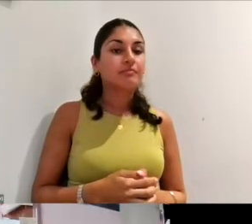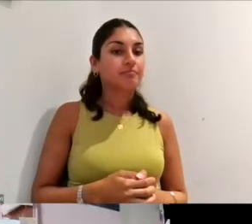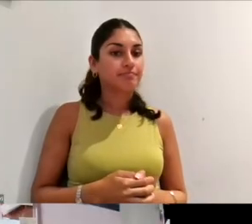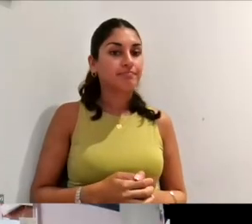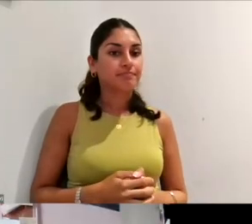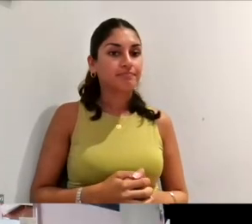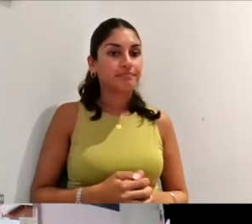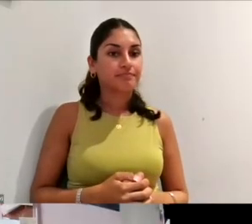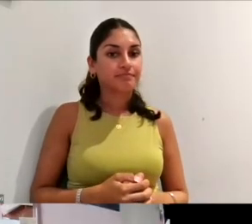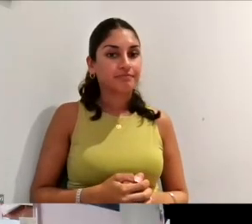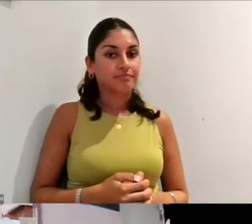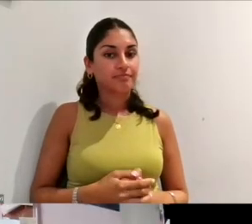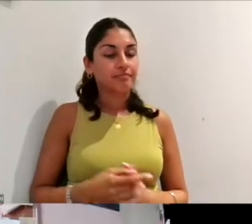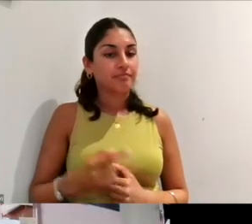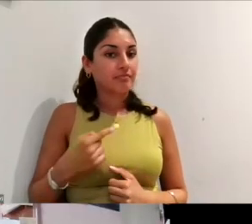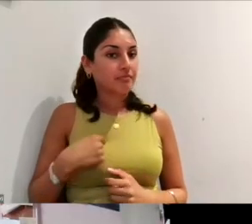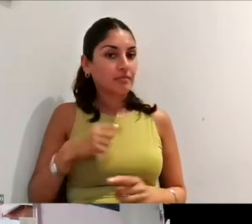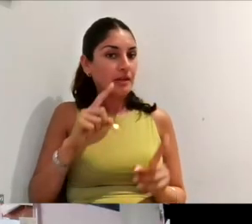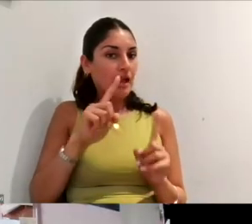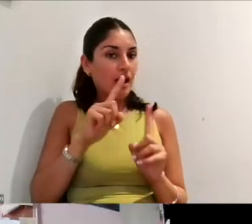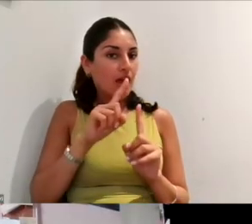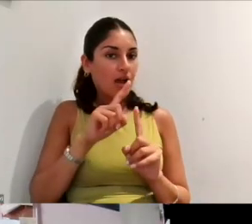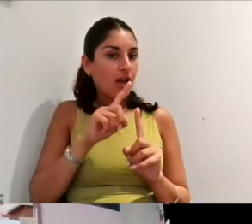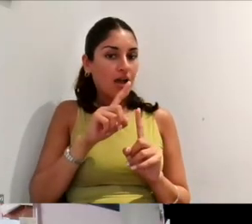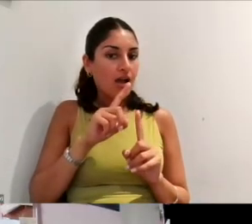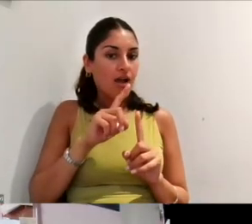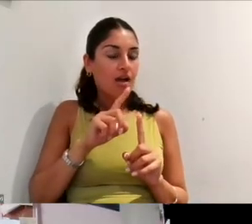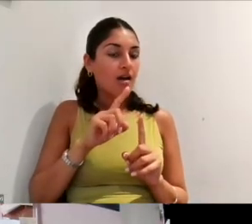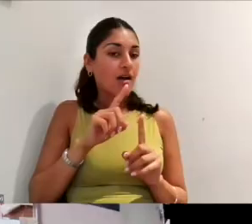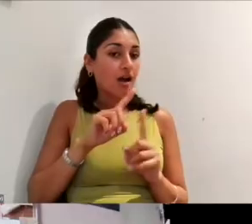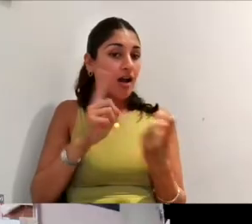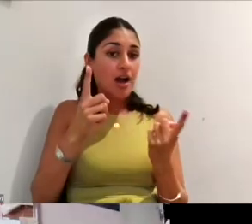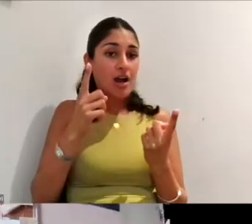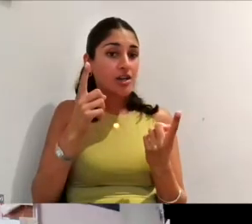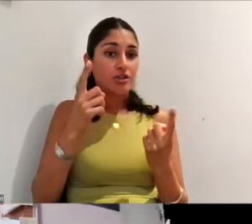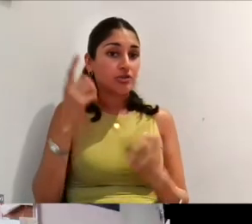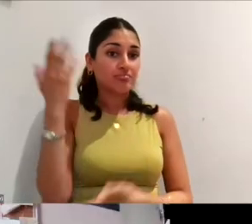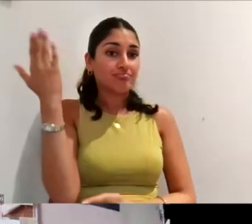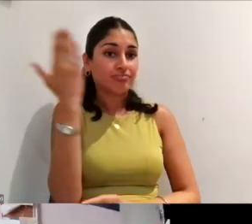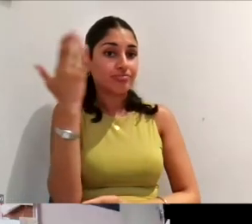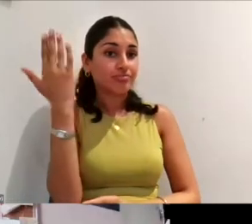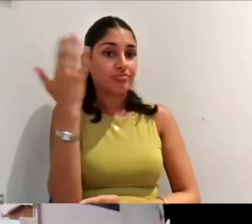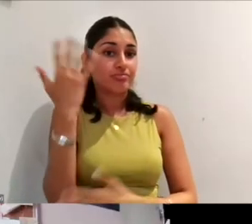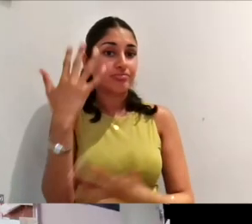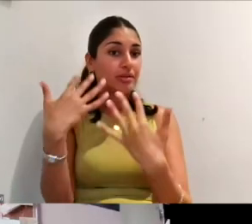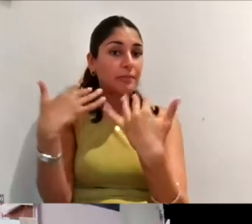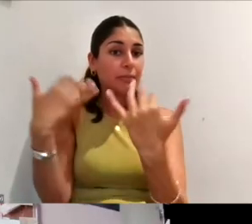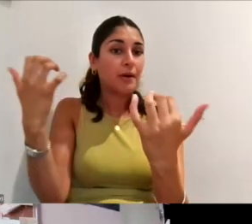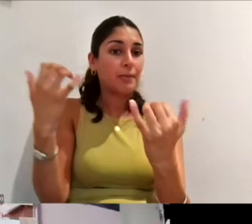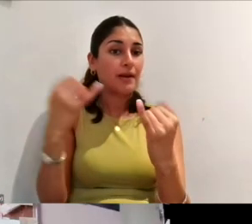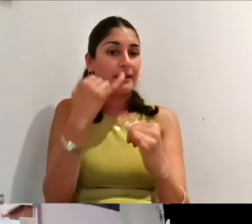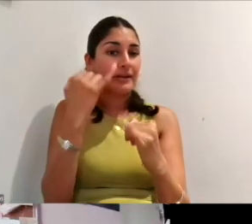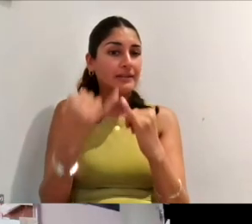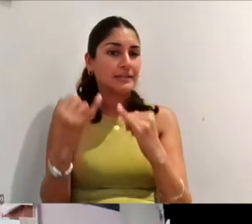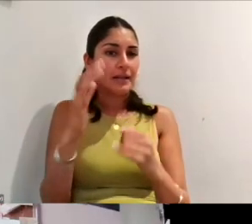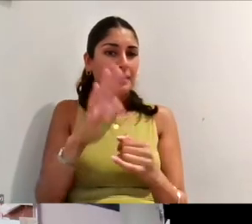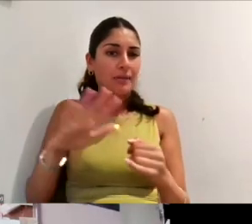yeah, I could not speak in public until, say,